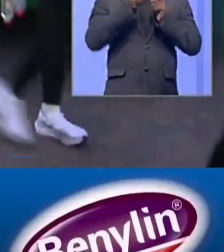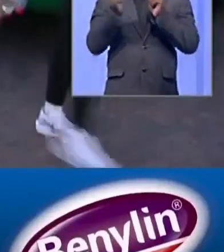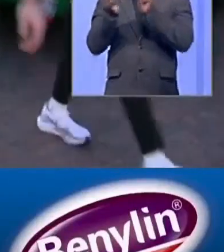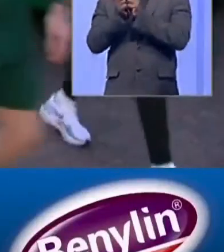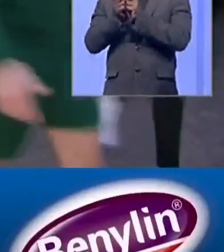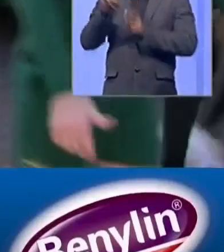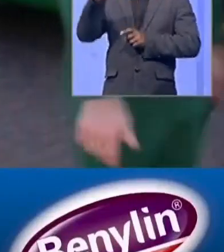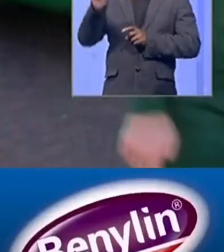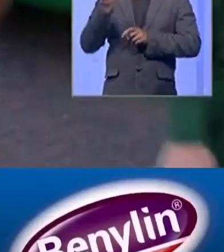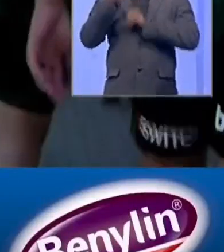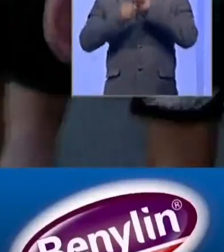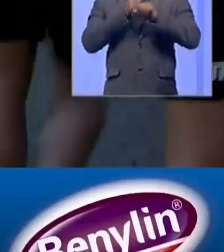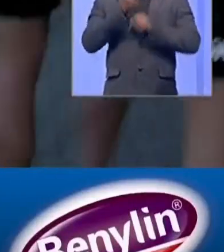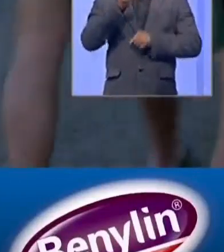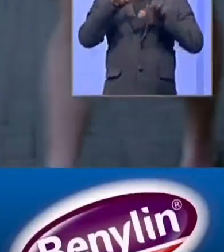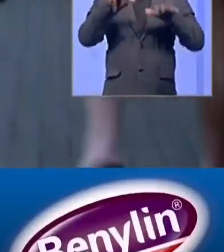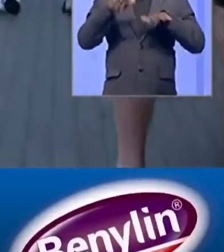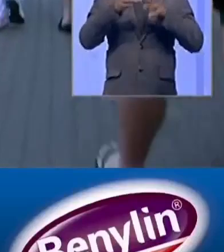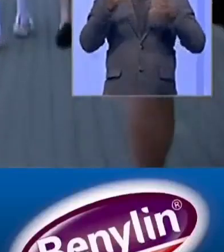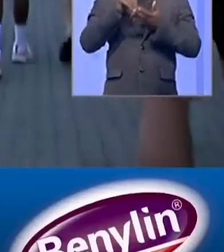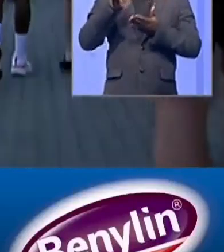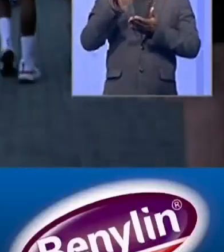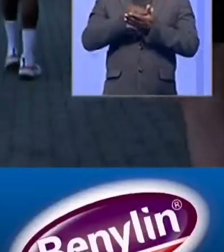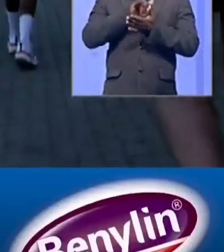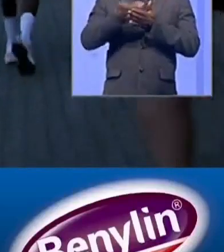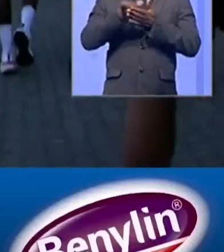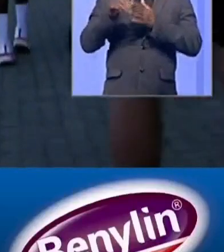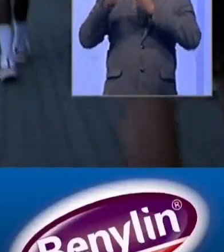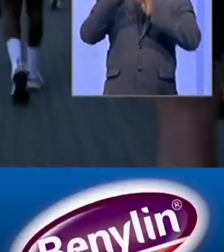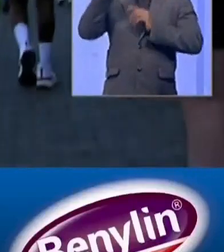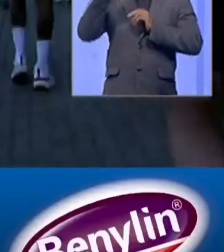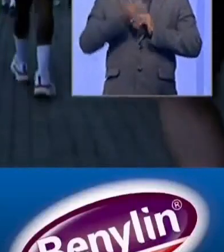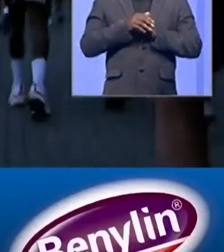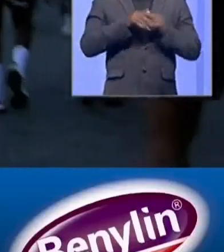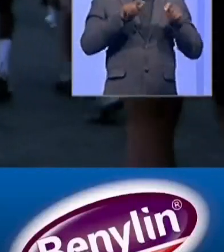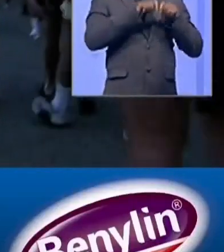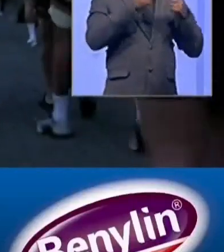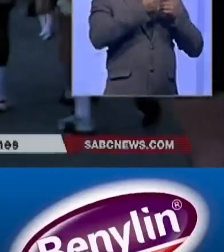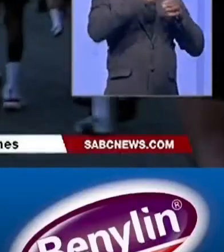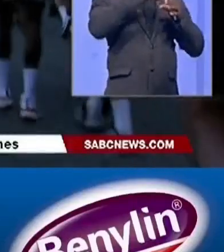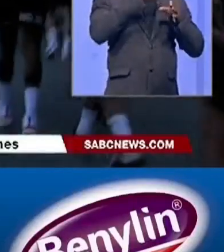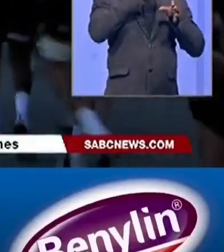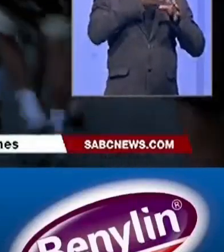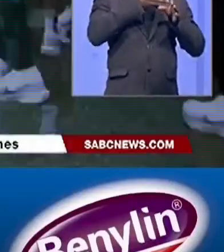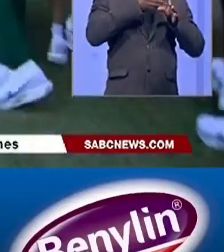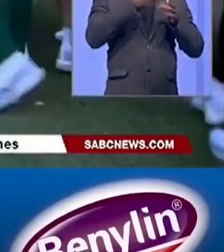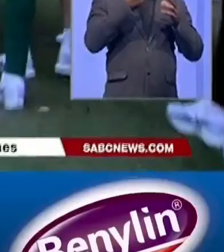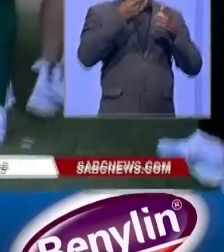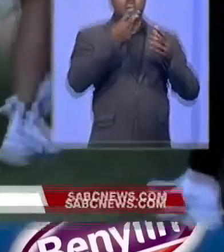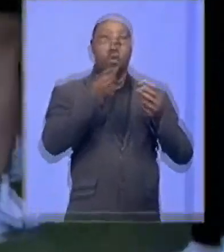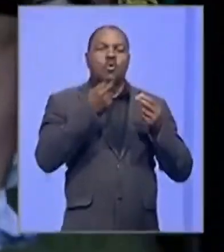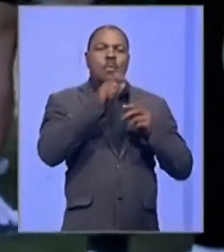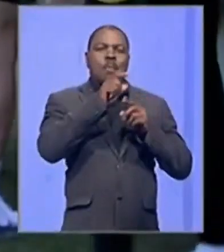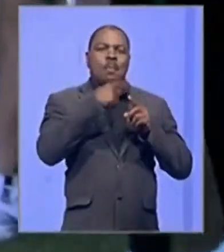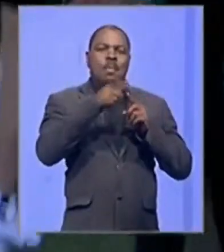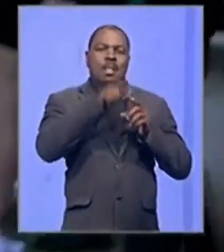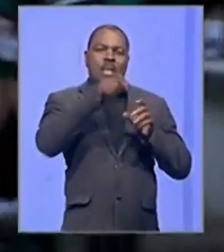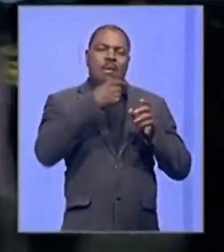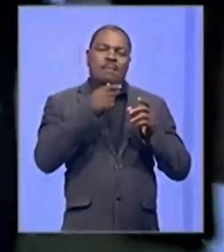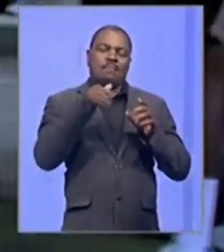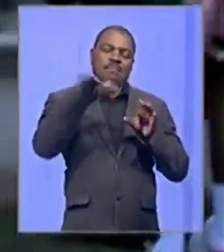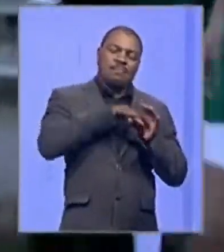ka 2018 ka Washington DC. Sehlopha se akaretša dibapadi tše nne tšeo e lego mathomo di